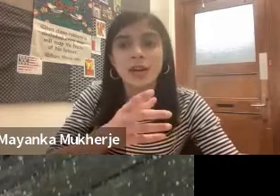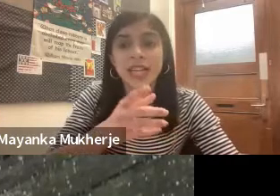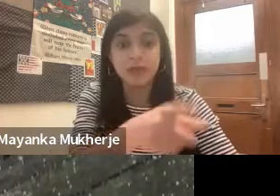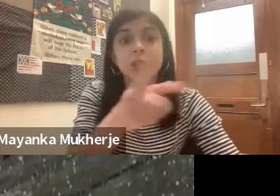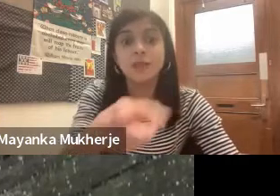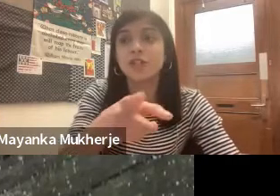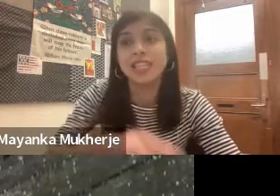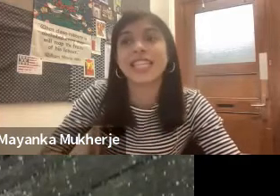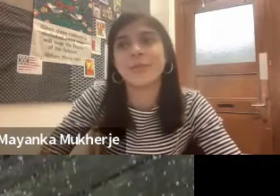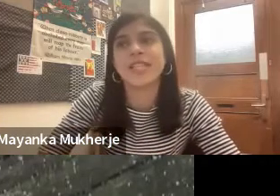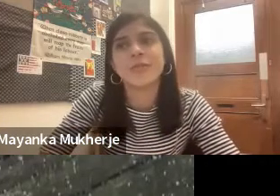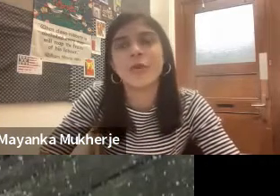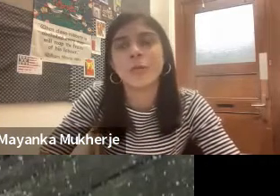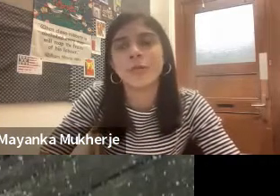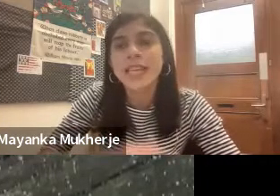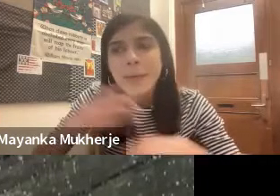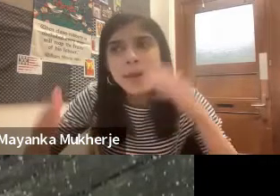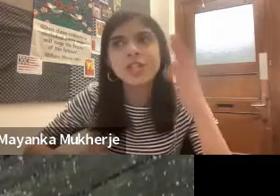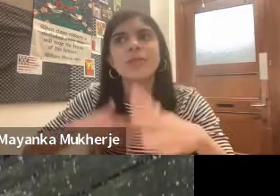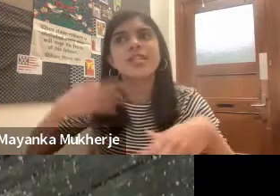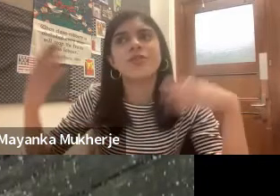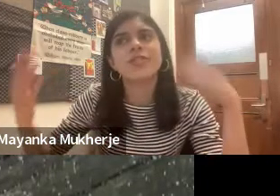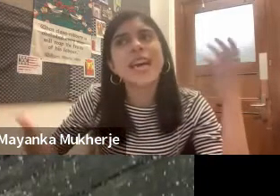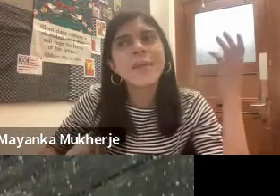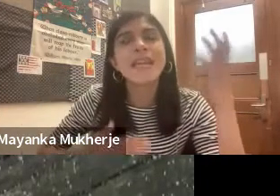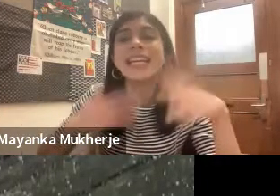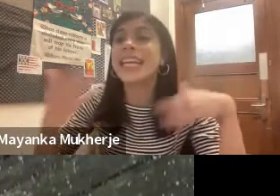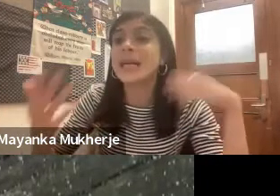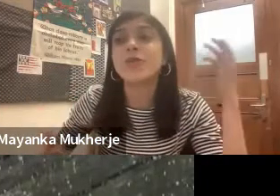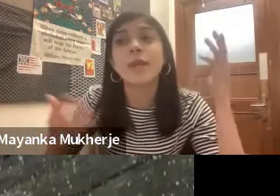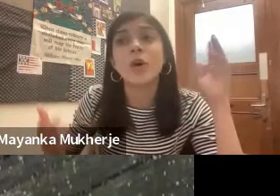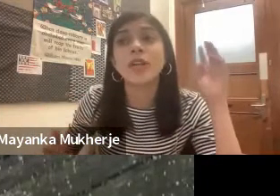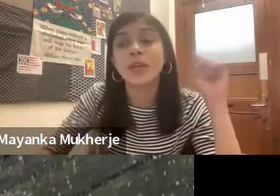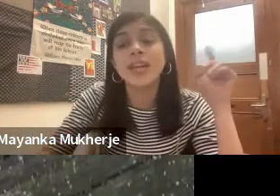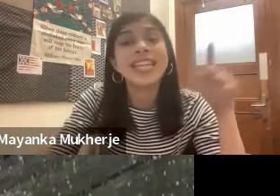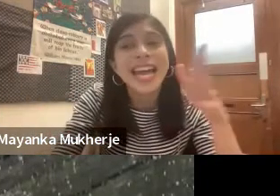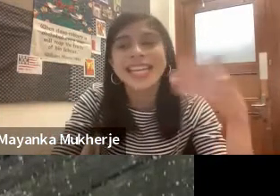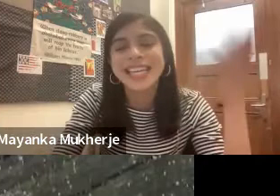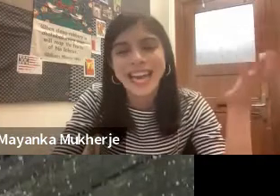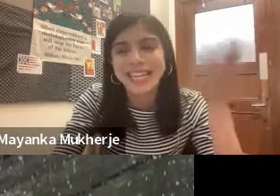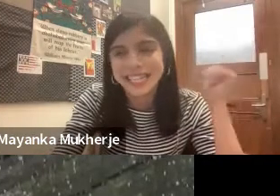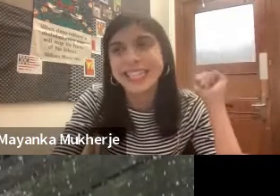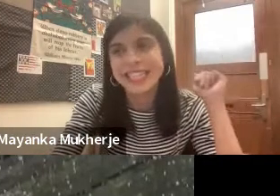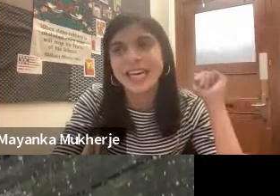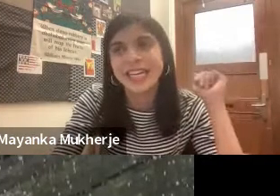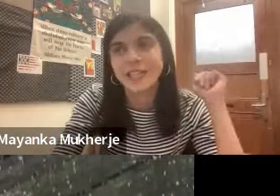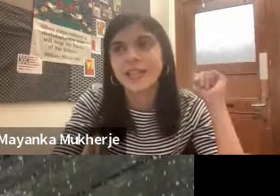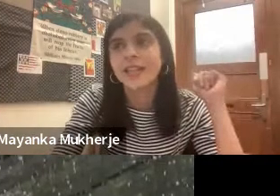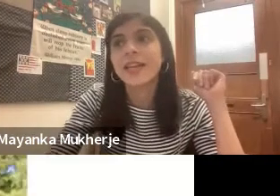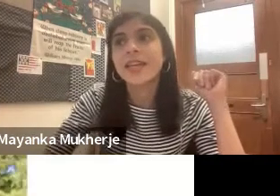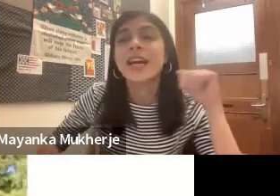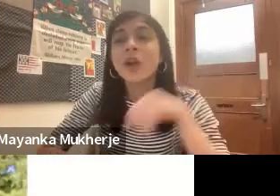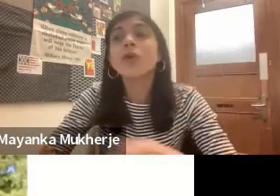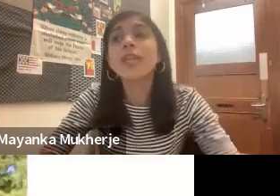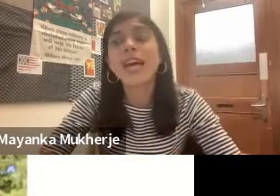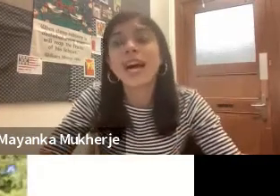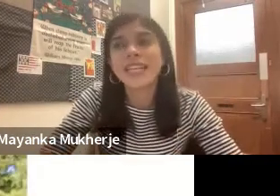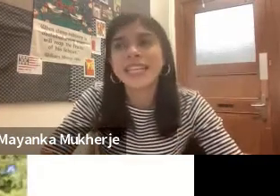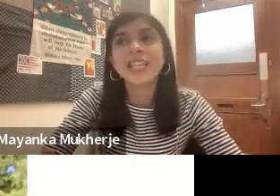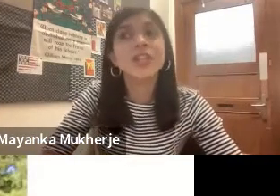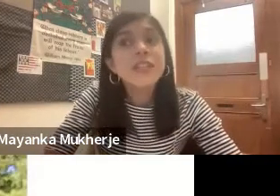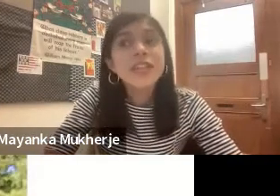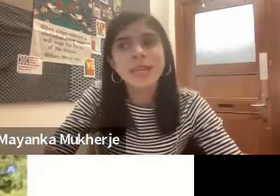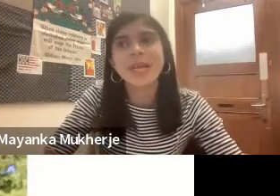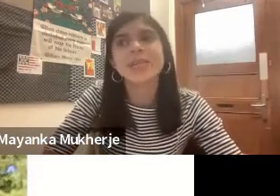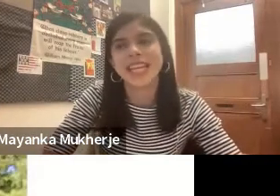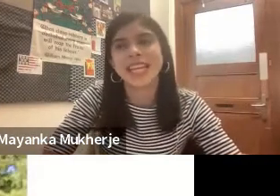photo in front of the tree in its present form. Measurements of time and claims of belonging went hand in hand in this garden. Along with